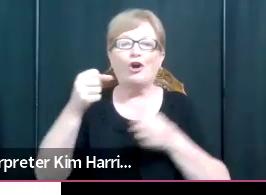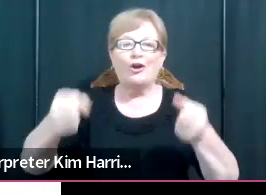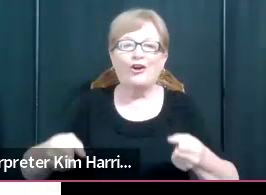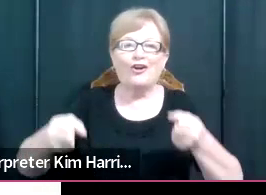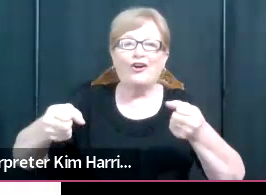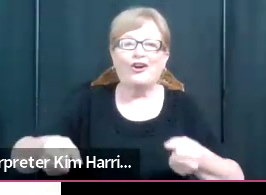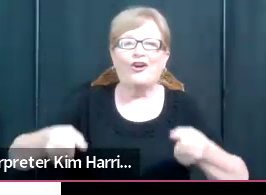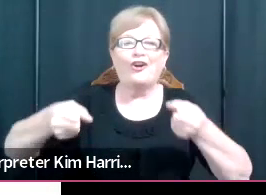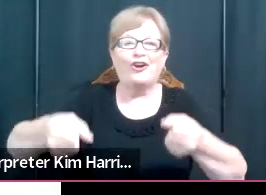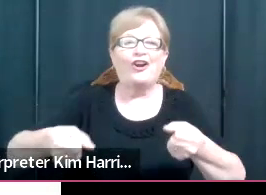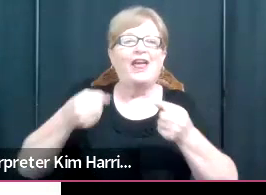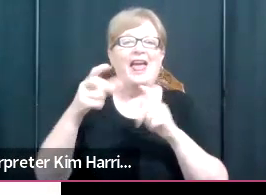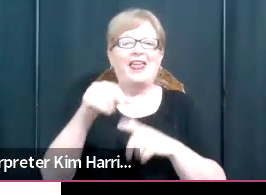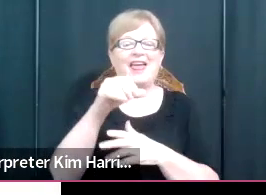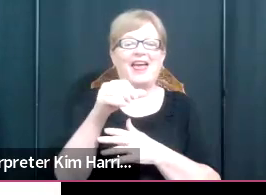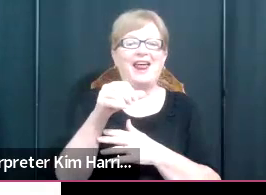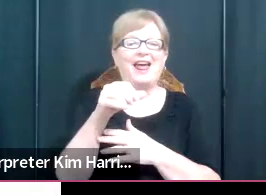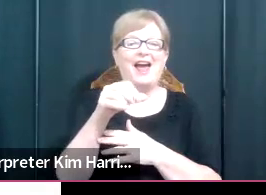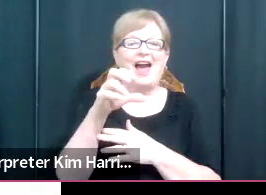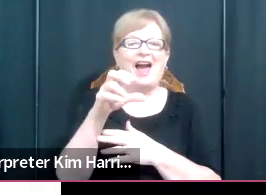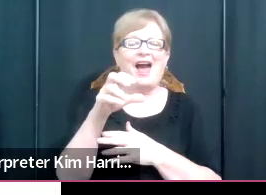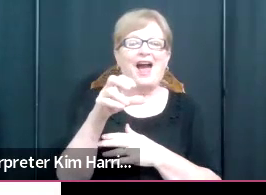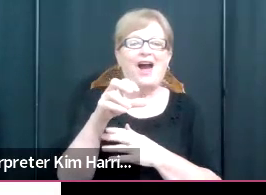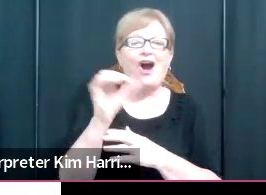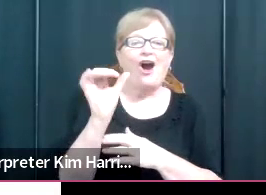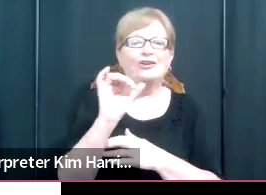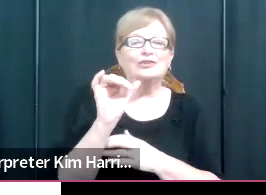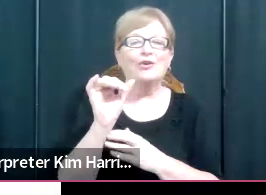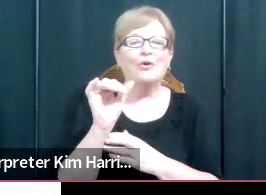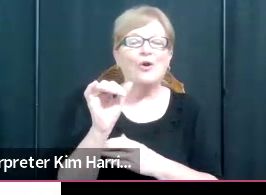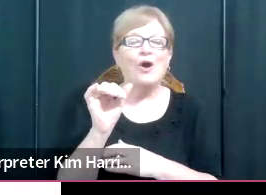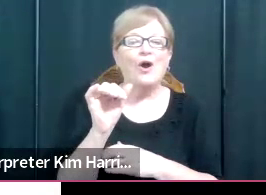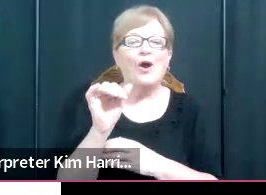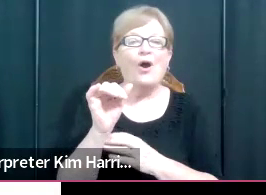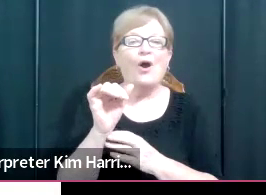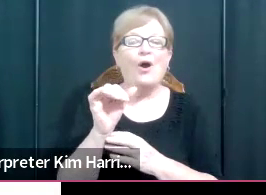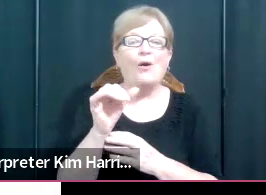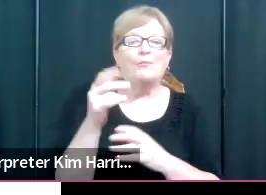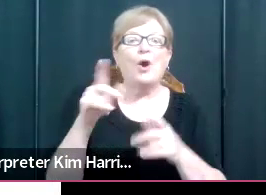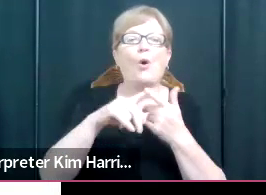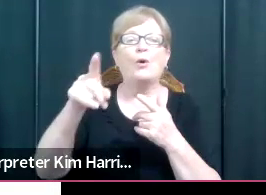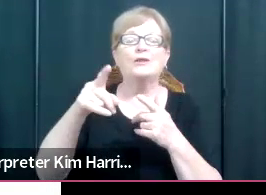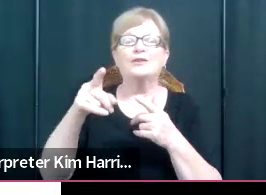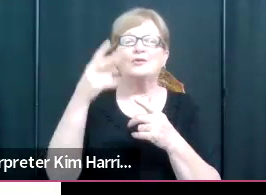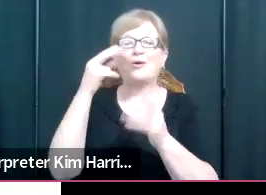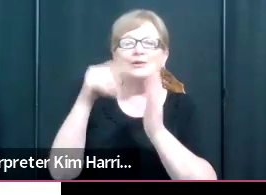of a person, of a door handle knob,